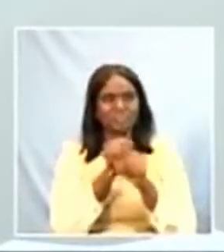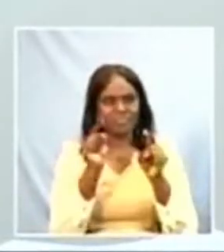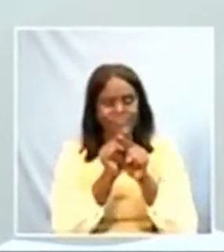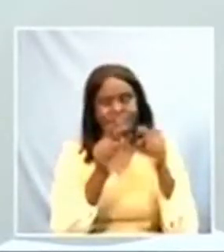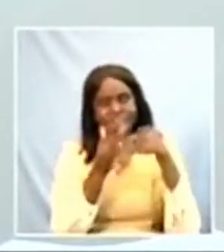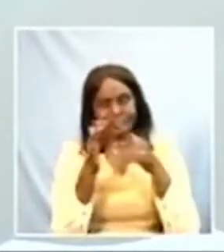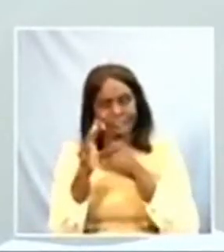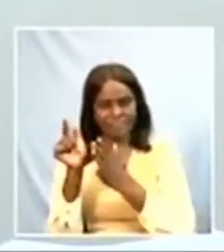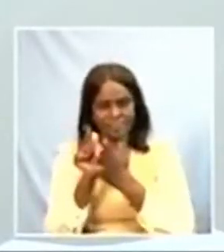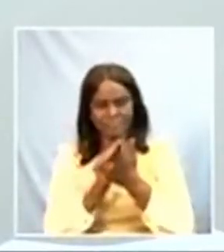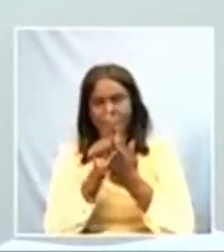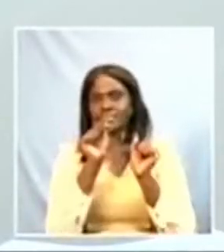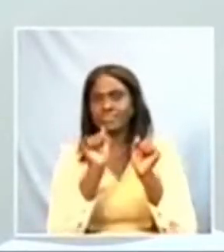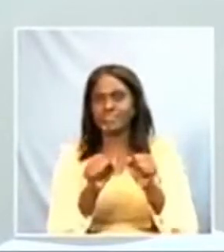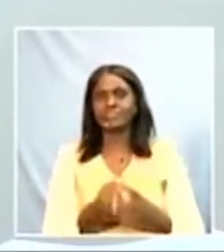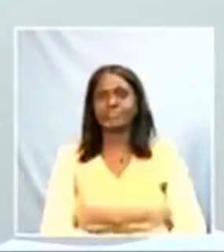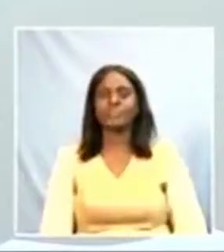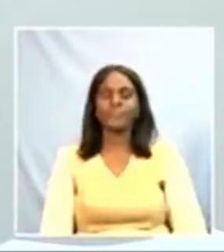the regulations.